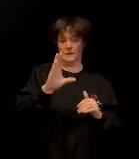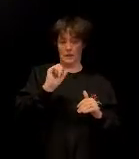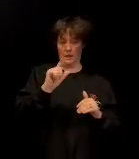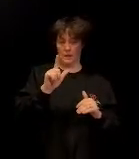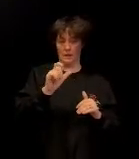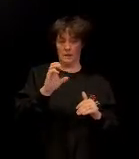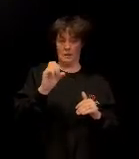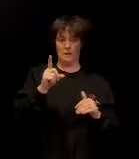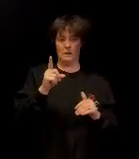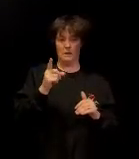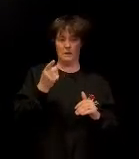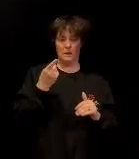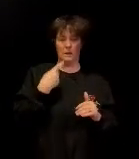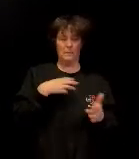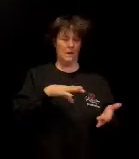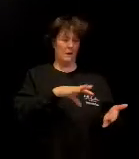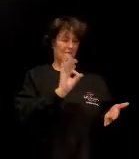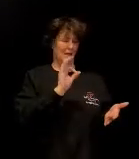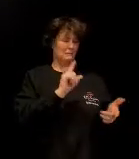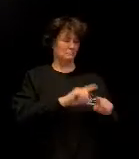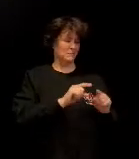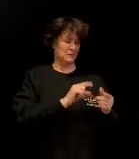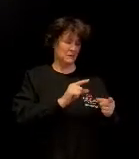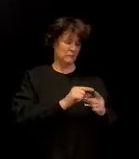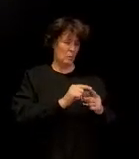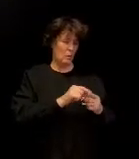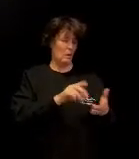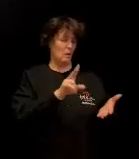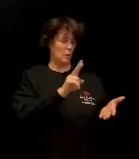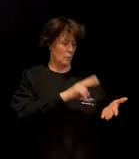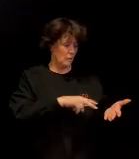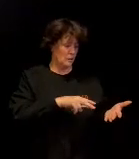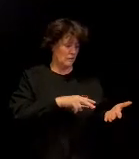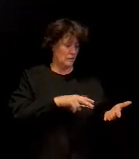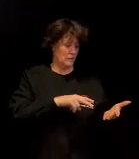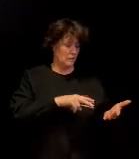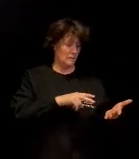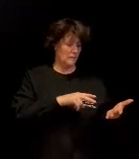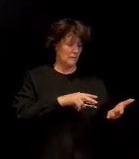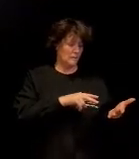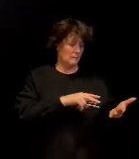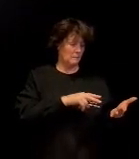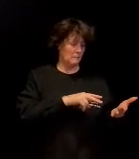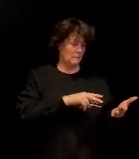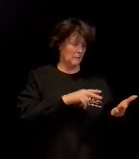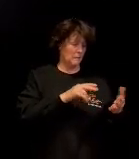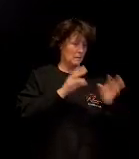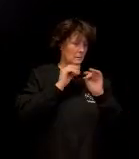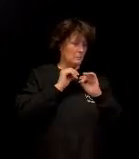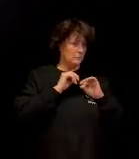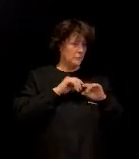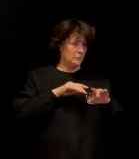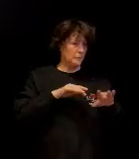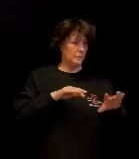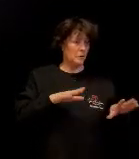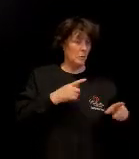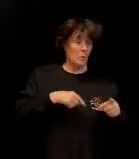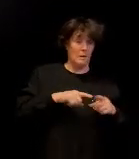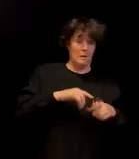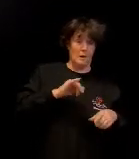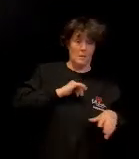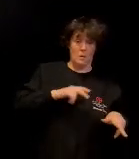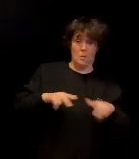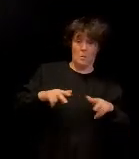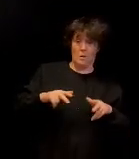And I began to look up different words and different things, and I thought about the word contagious. When I am walking in my calling, I